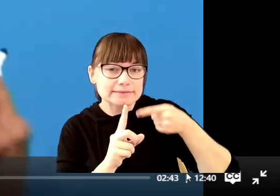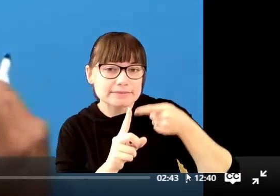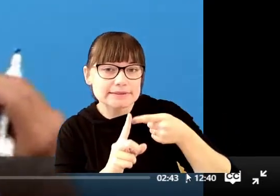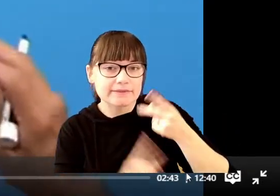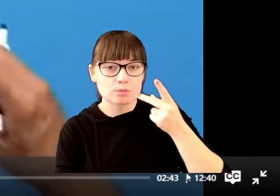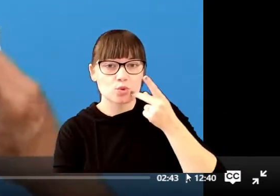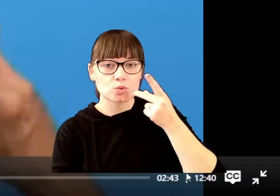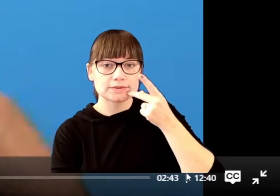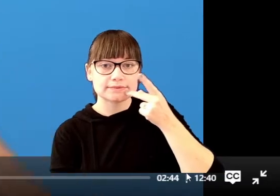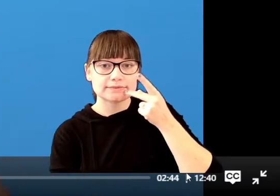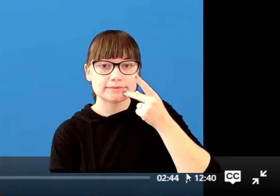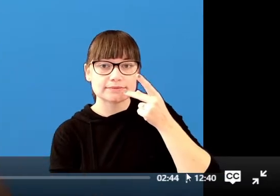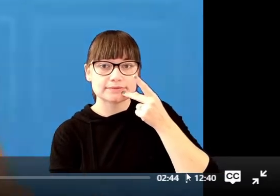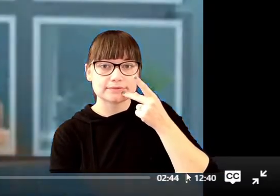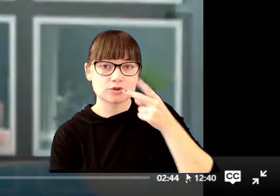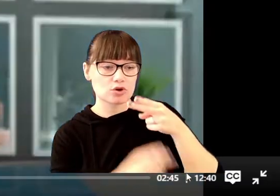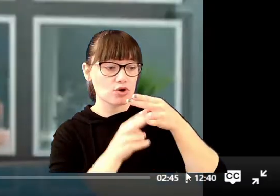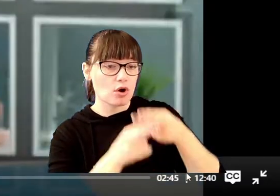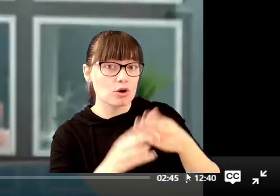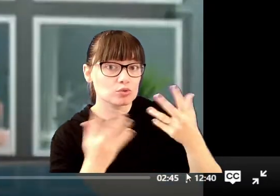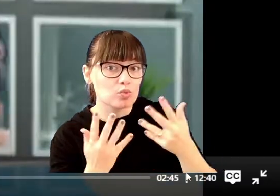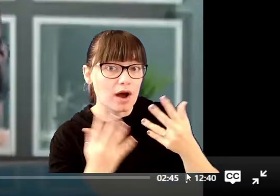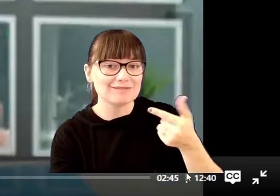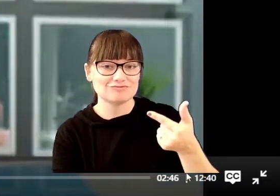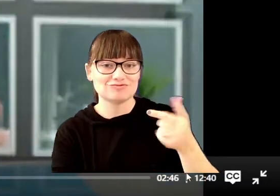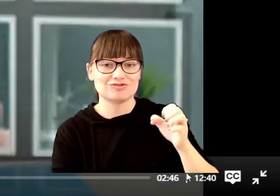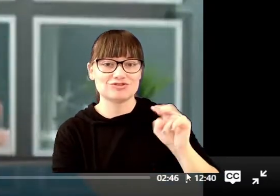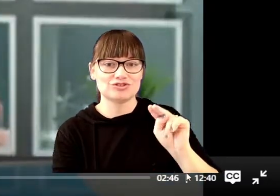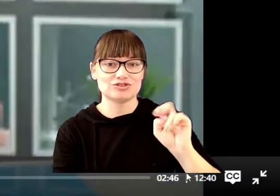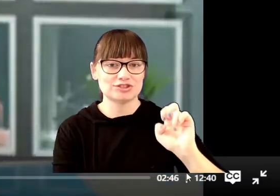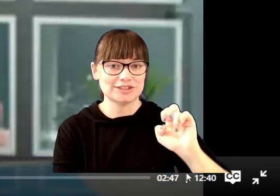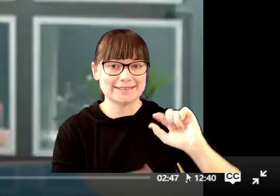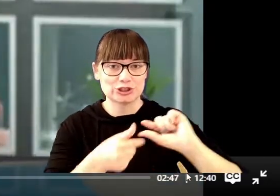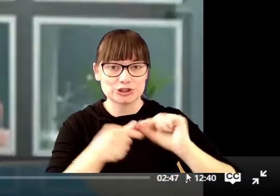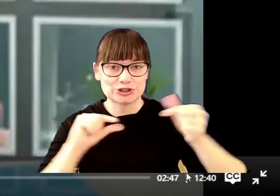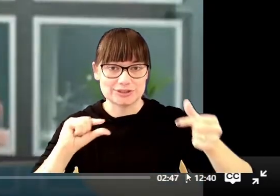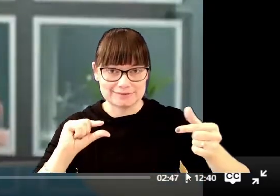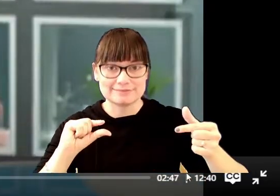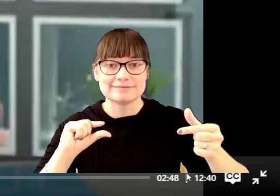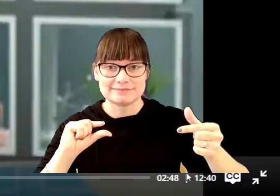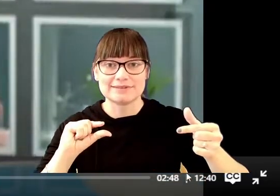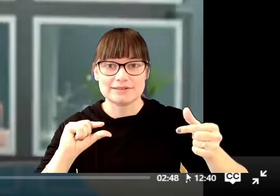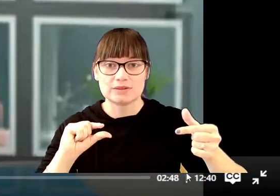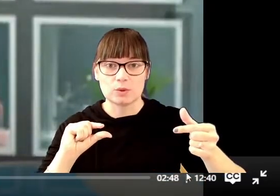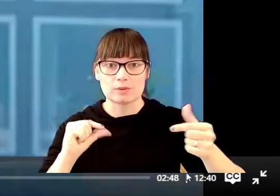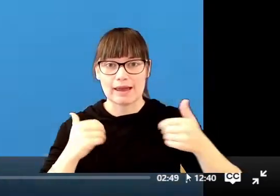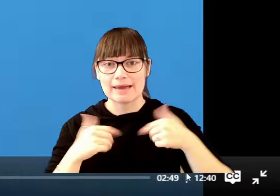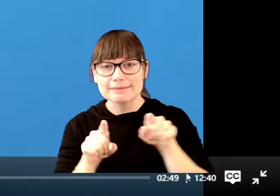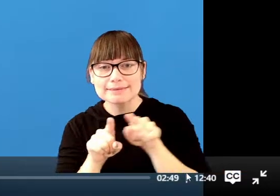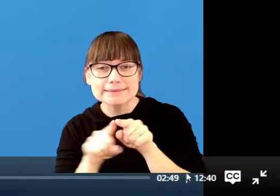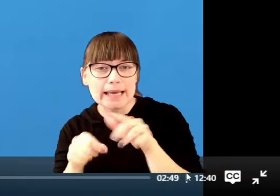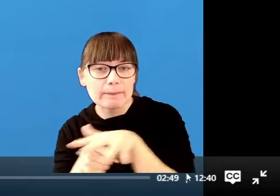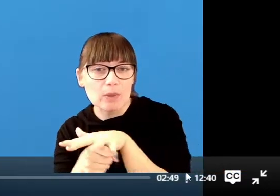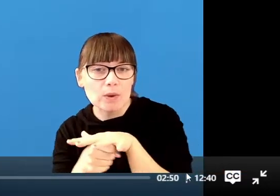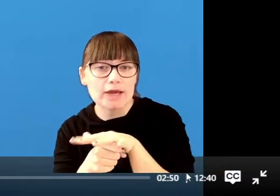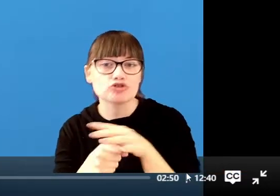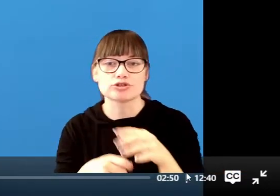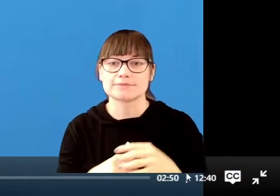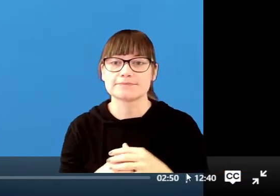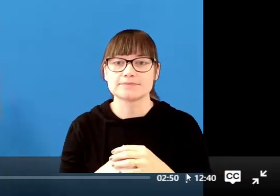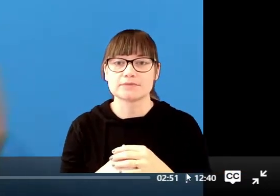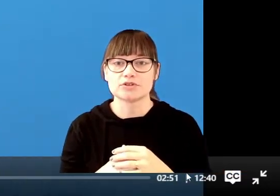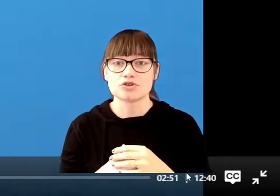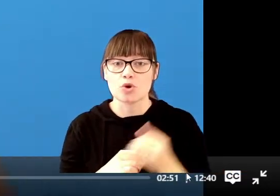protein. And we call that a gene. And these genes are located in the same location on the same chromosome. So let's say this is chromosome